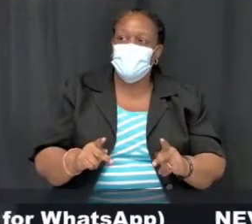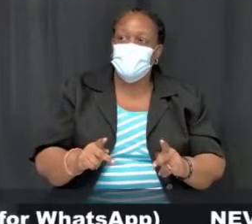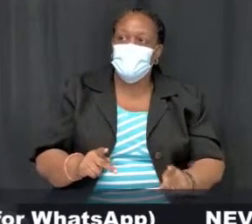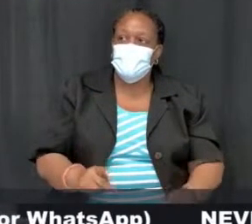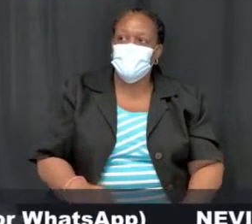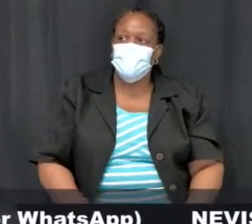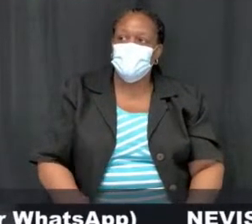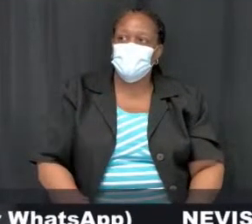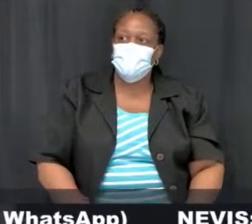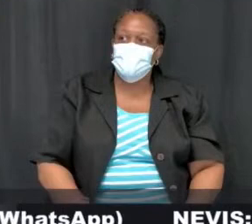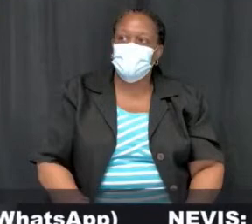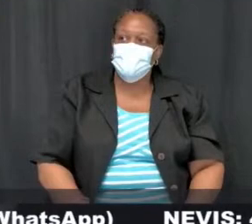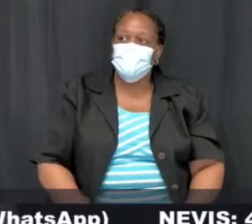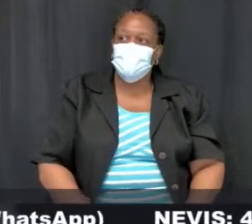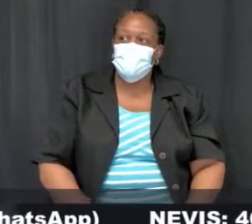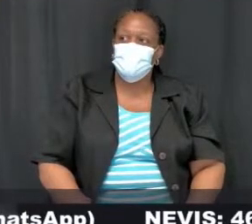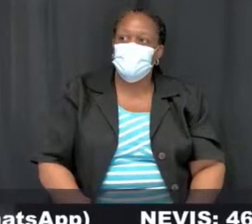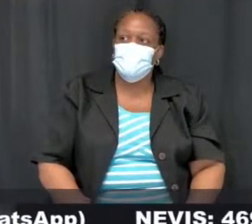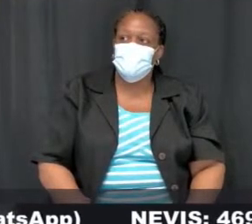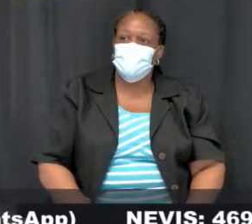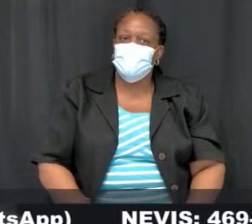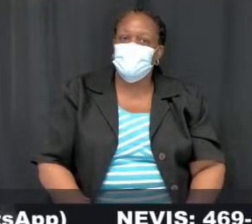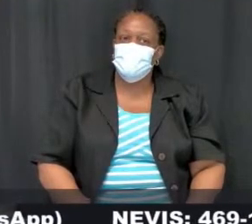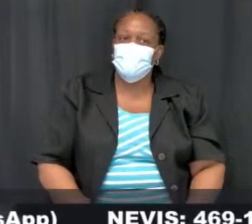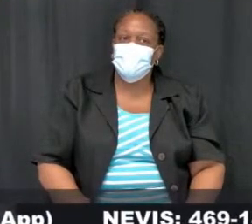doing to prevent further breaches?